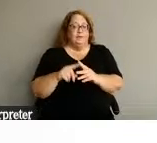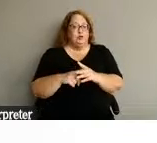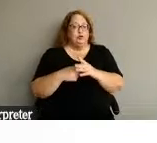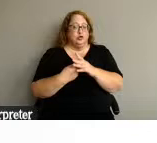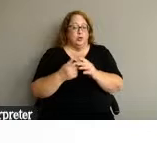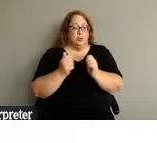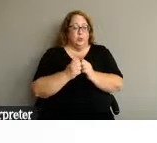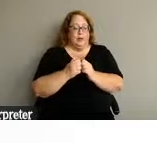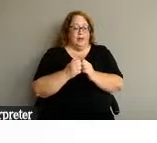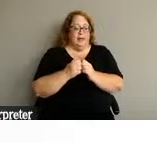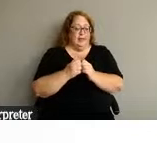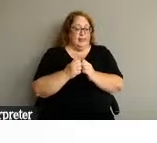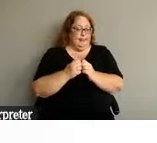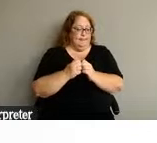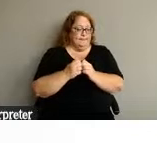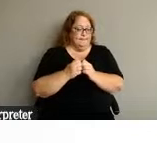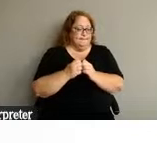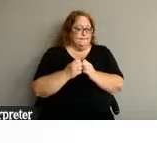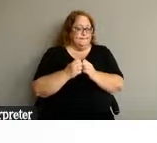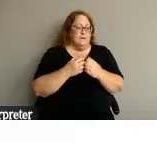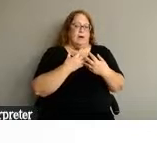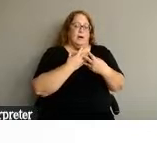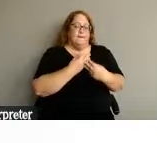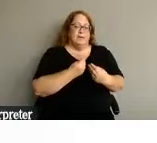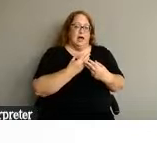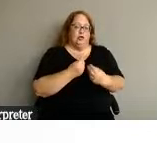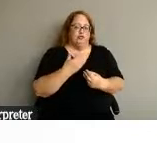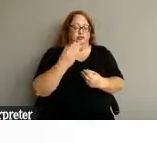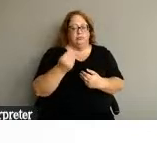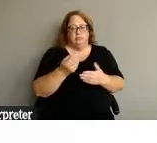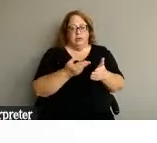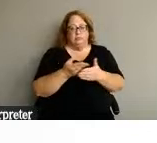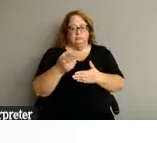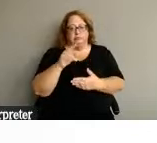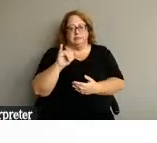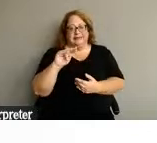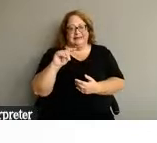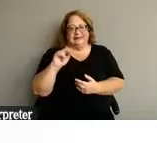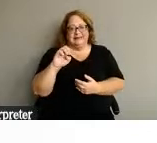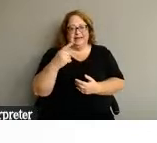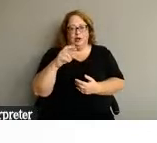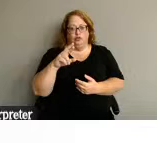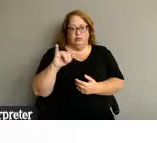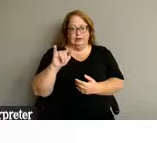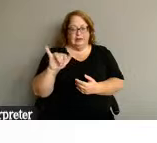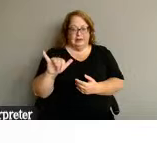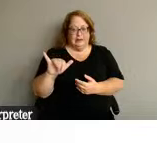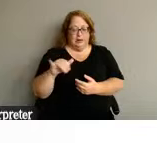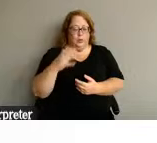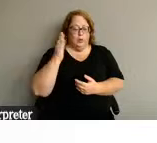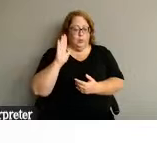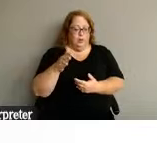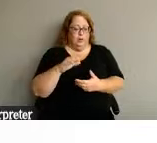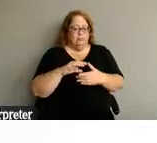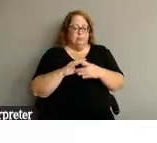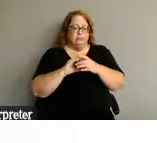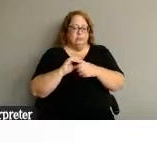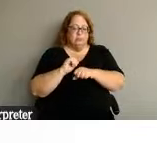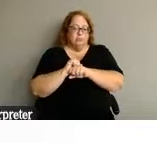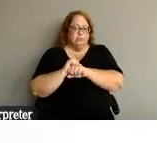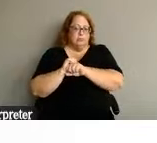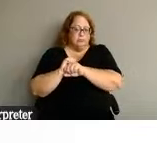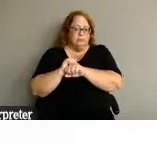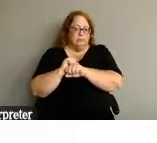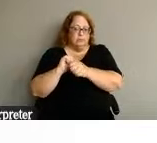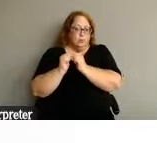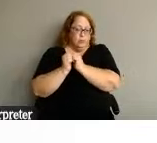started with compassion and integrity, and we will collaborate with and support partnerships to ensure success for all students